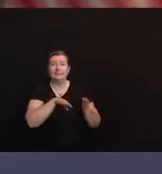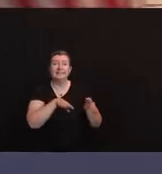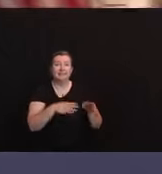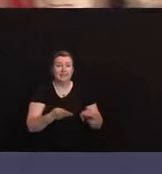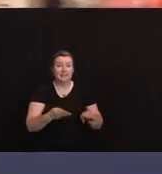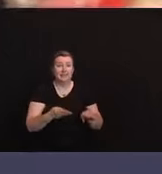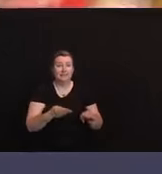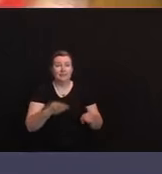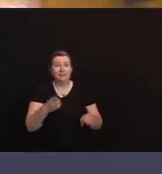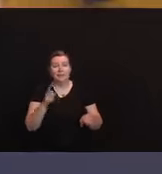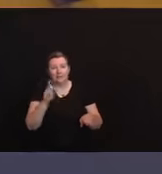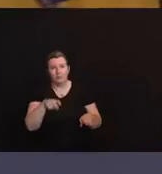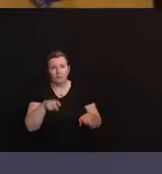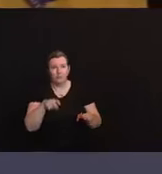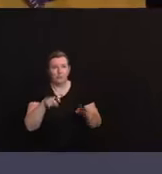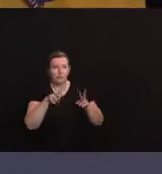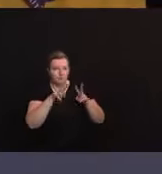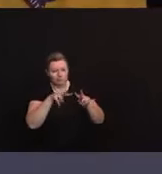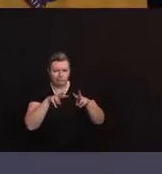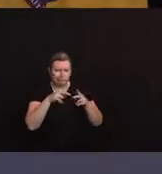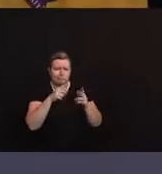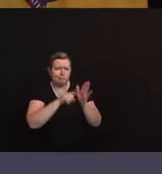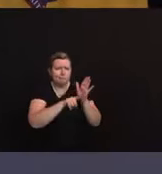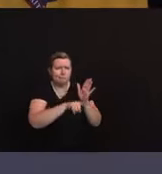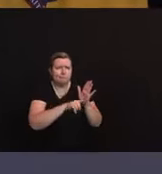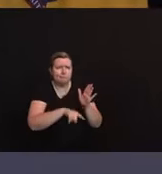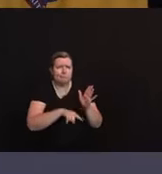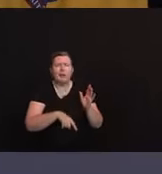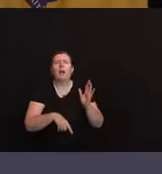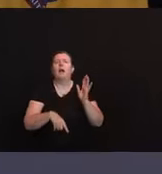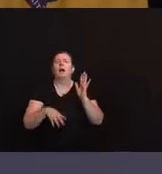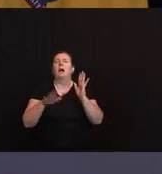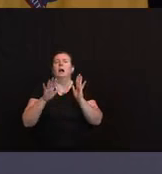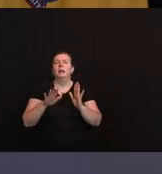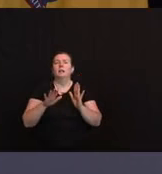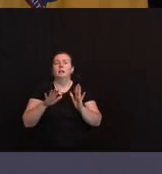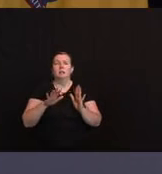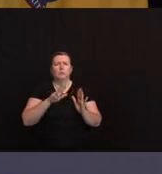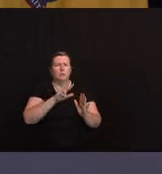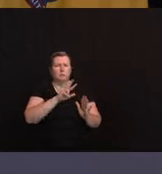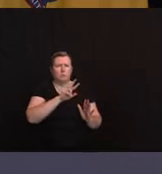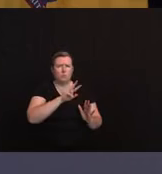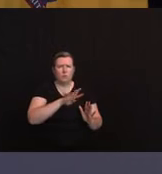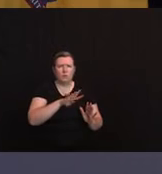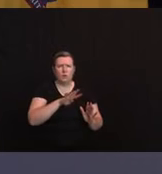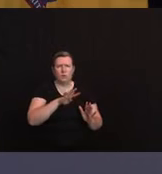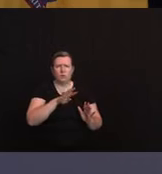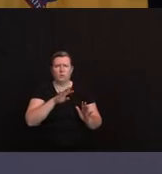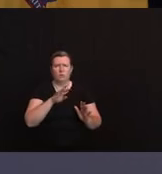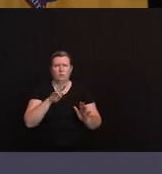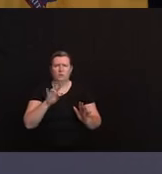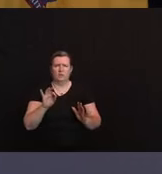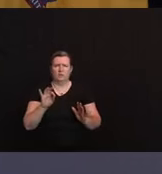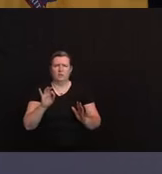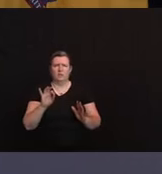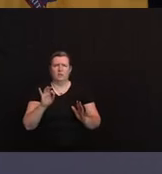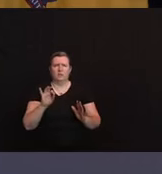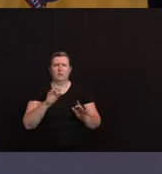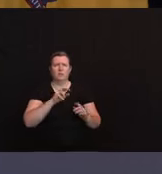adds up to 24, though? Is that correct, or No, would it be 29? 24, it's 24 plus